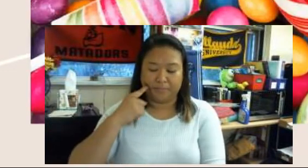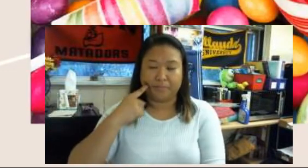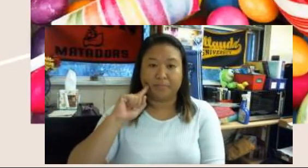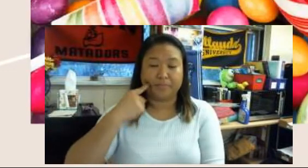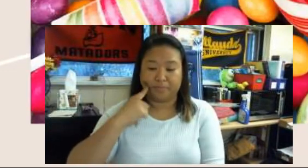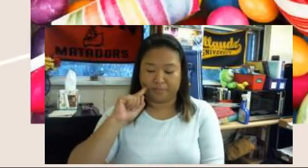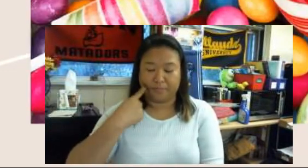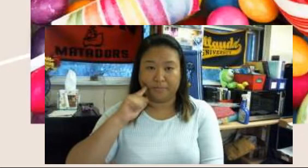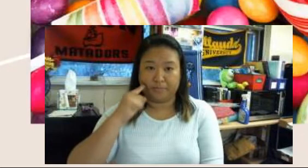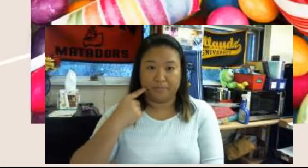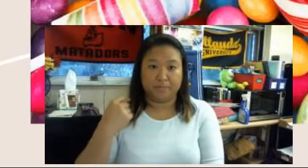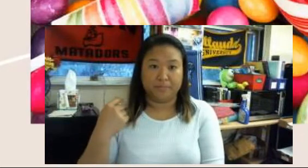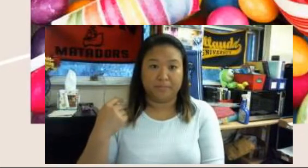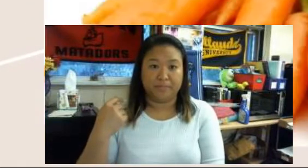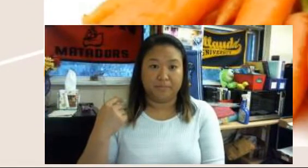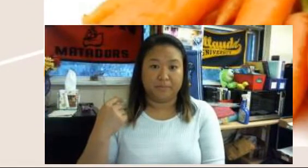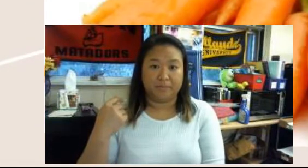Candy,